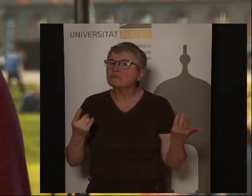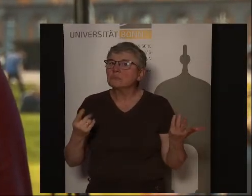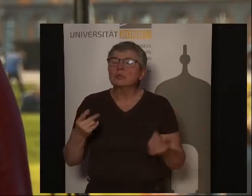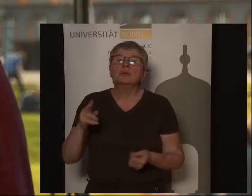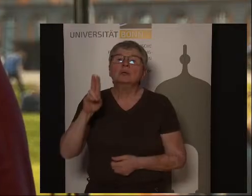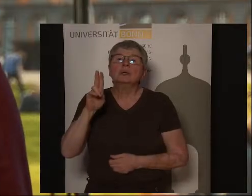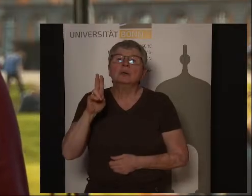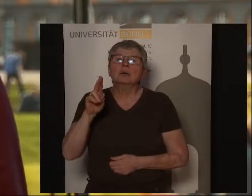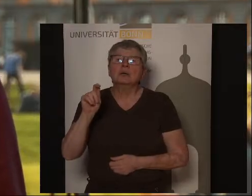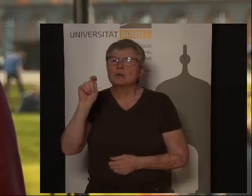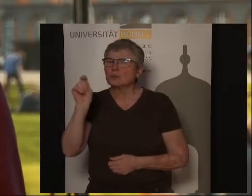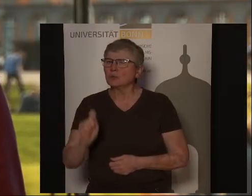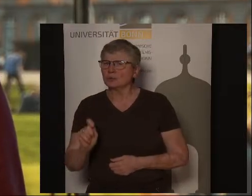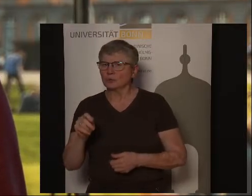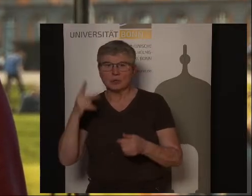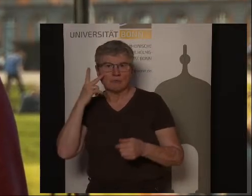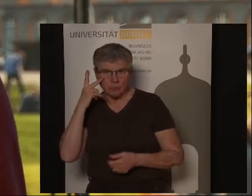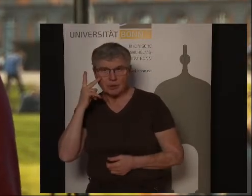who are struggling.